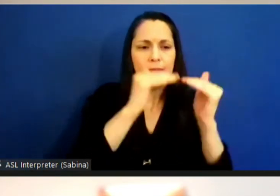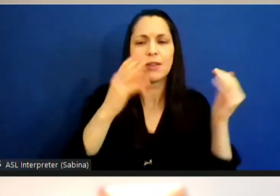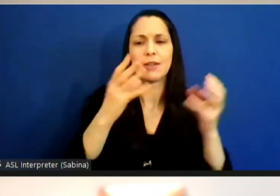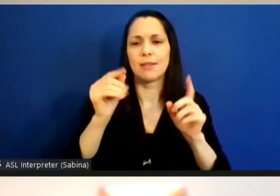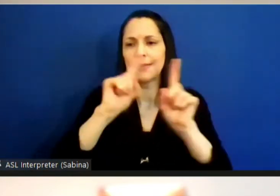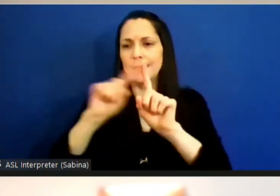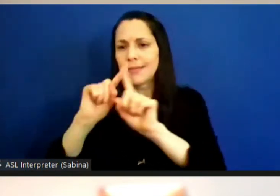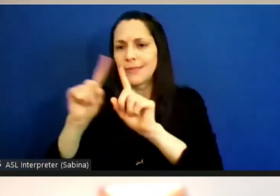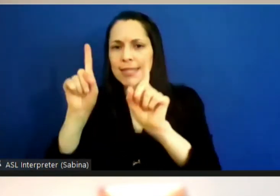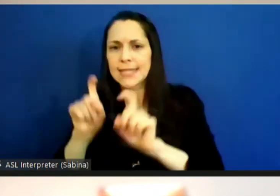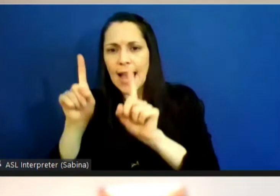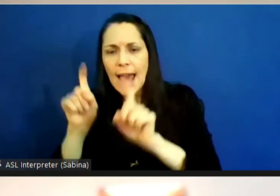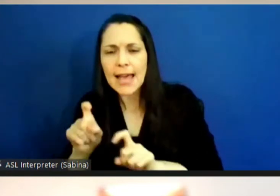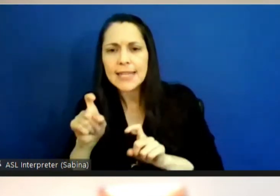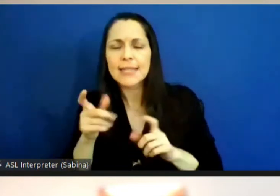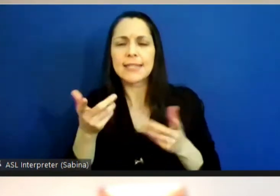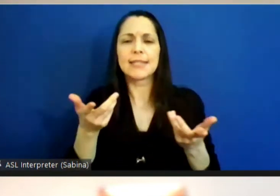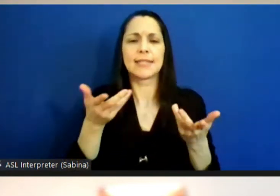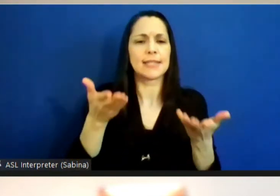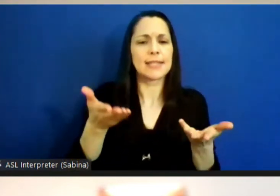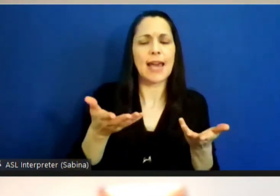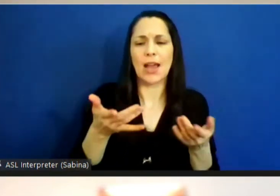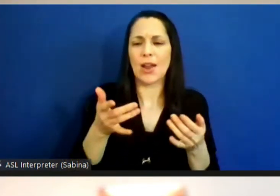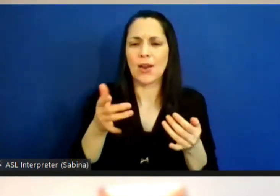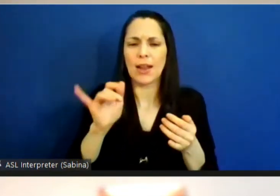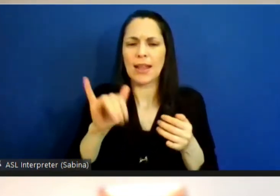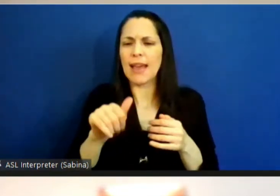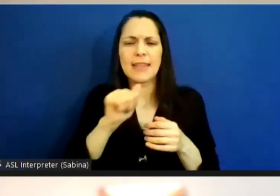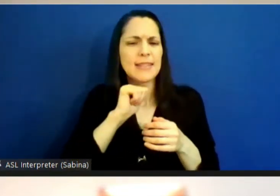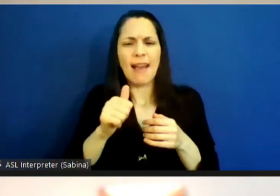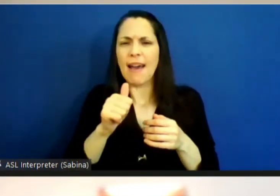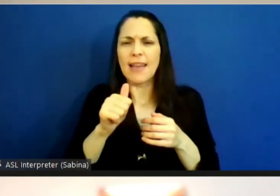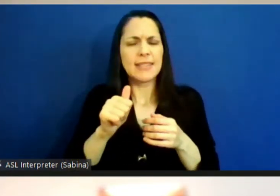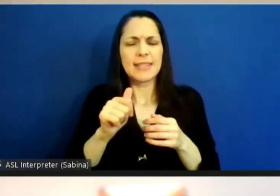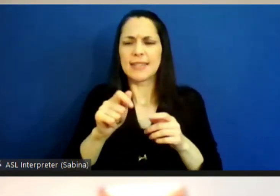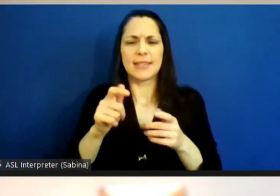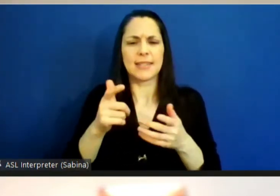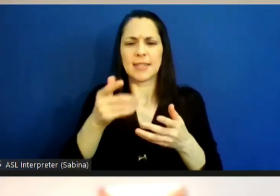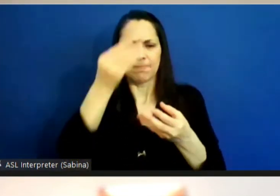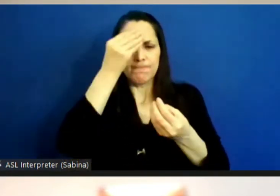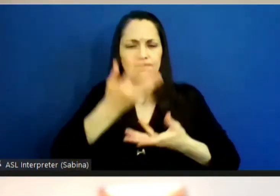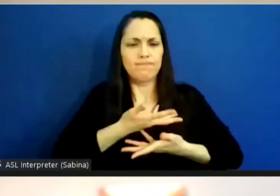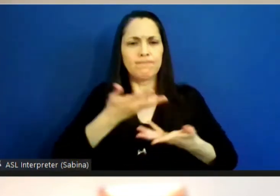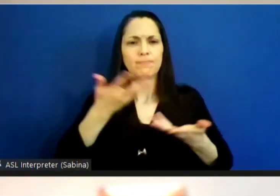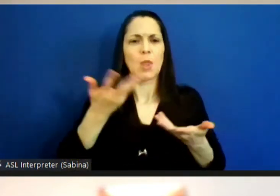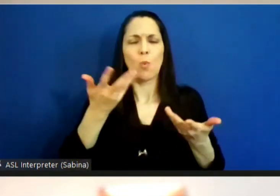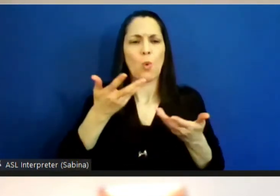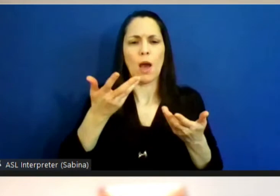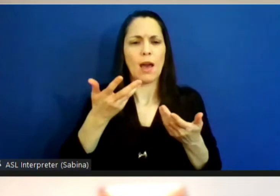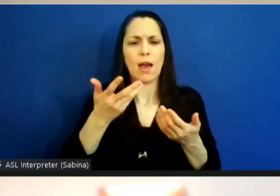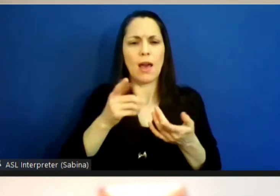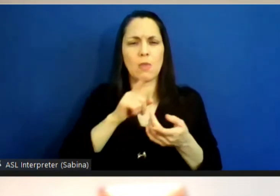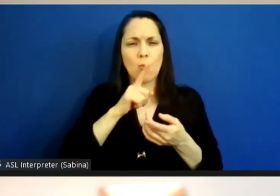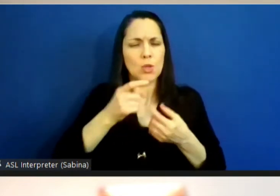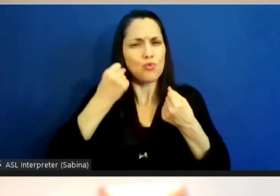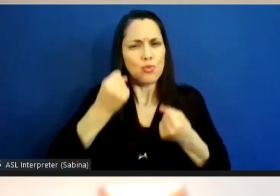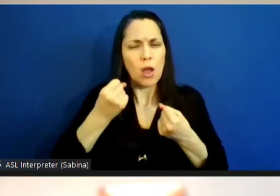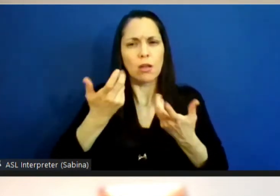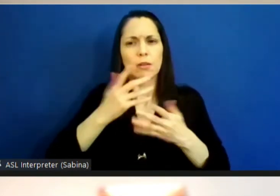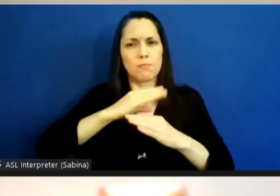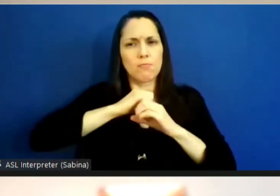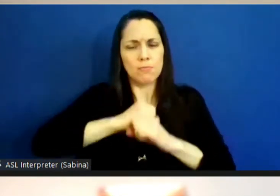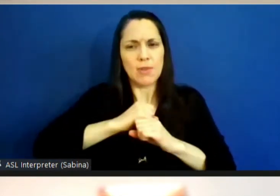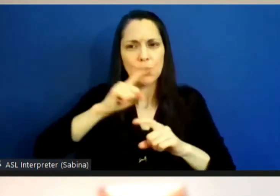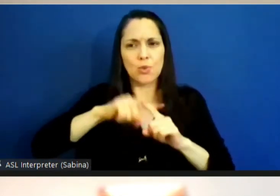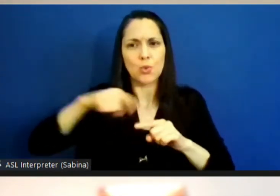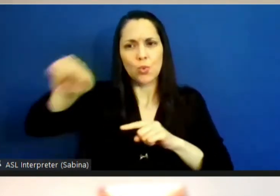are there. That doesn't tell us what the real immunity in the community is. And I think that's the question you're asking, not